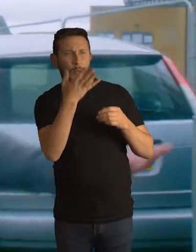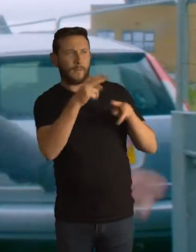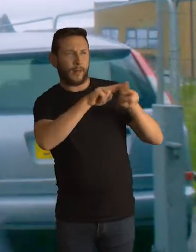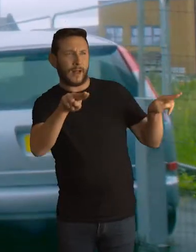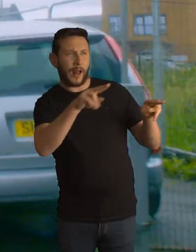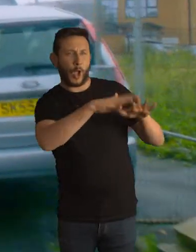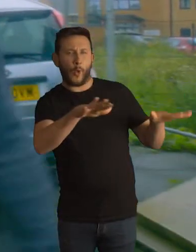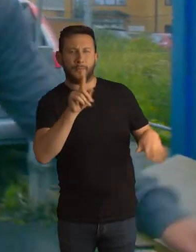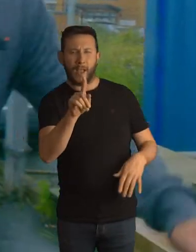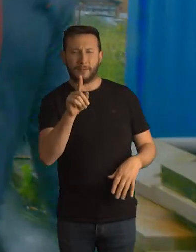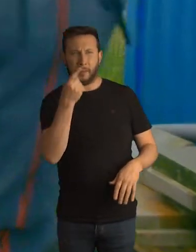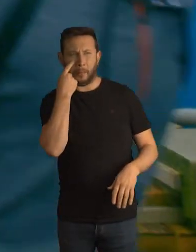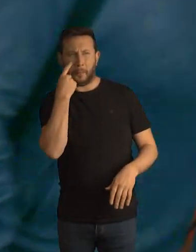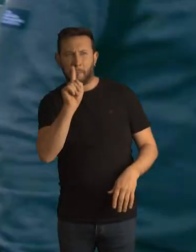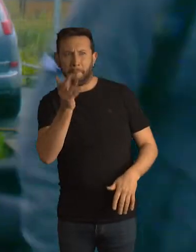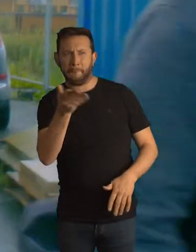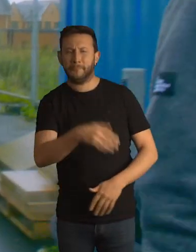but let's see what it is.